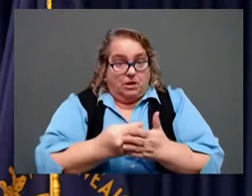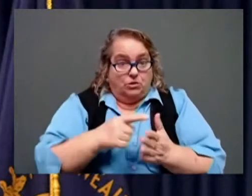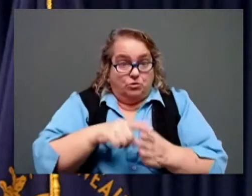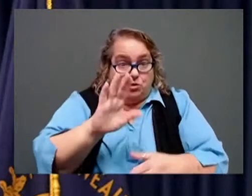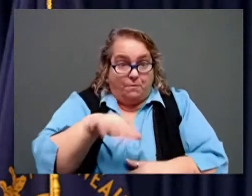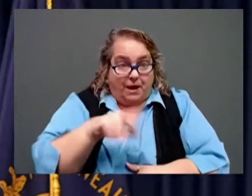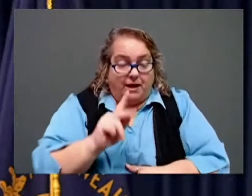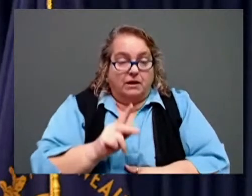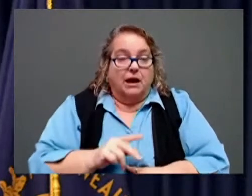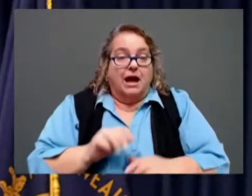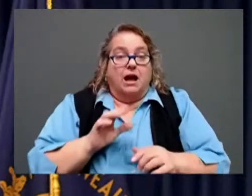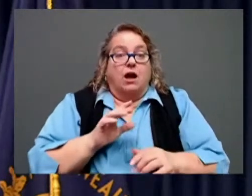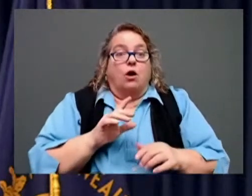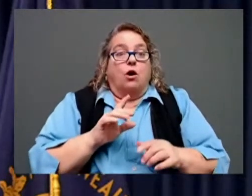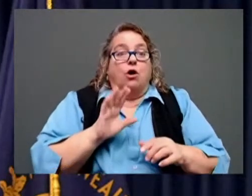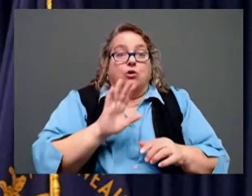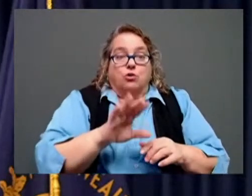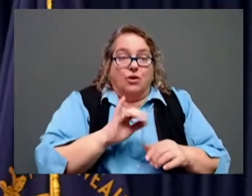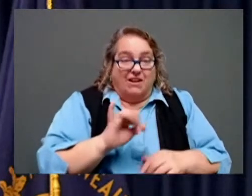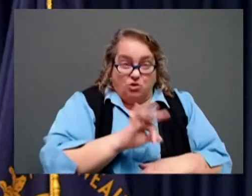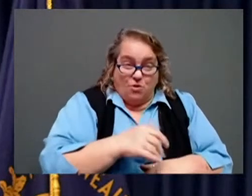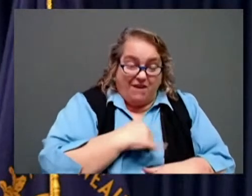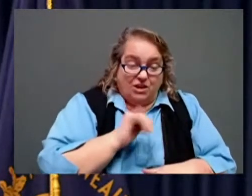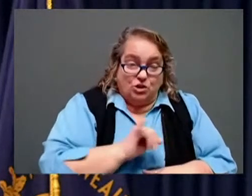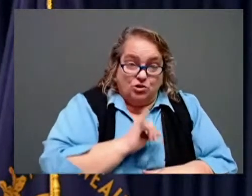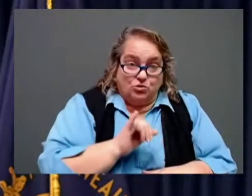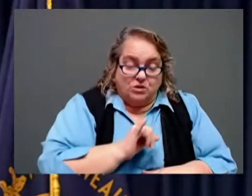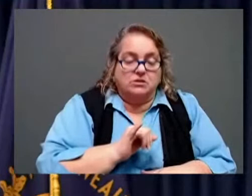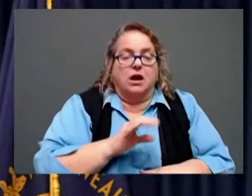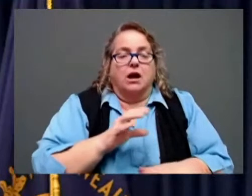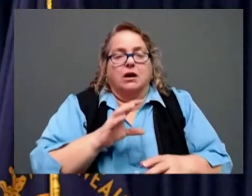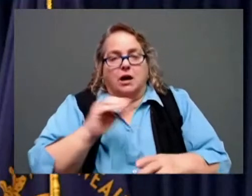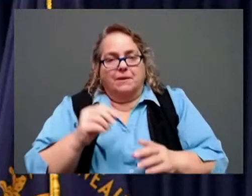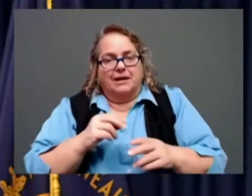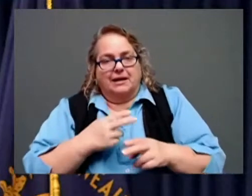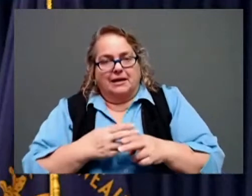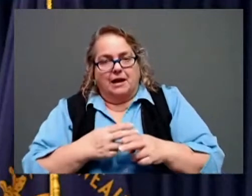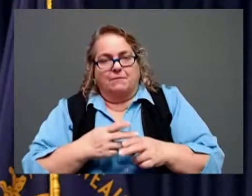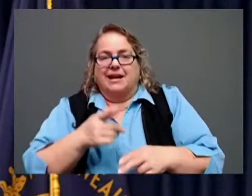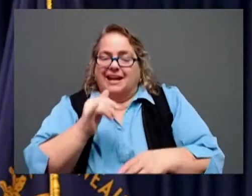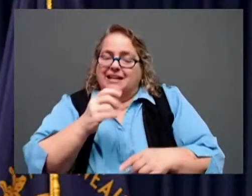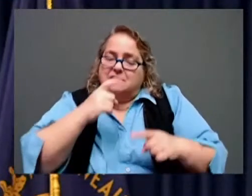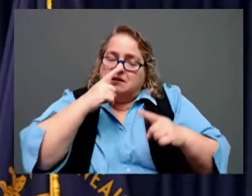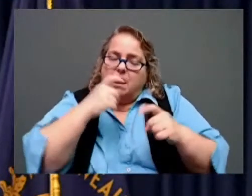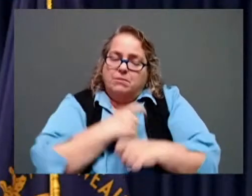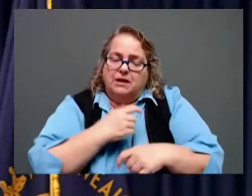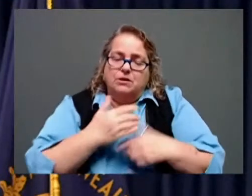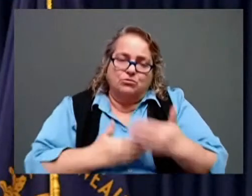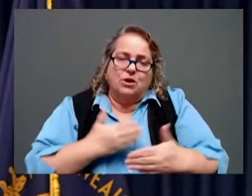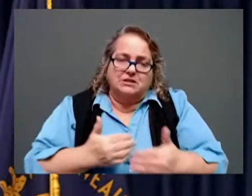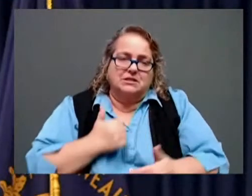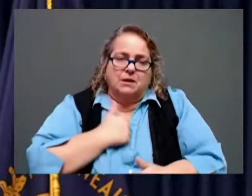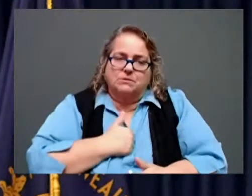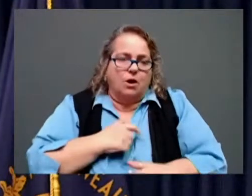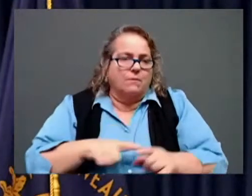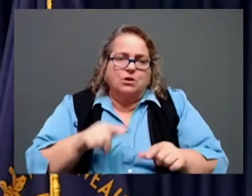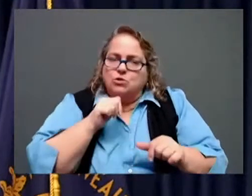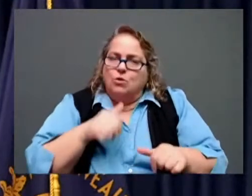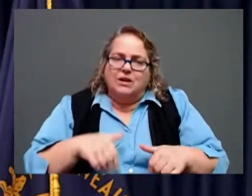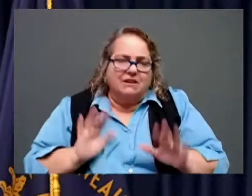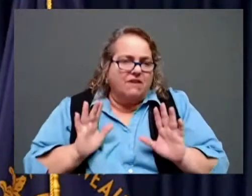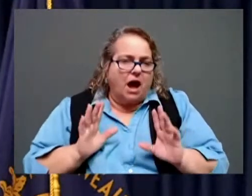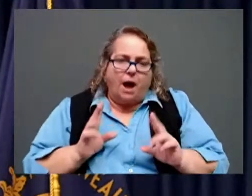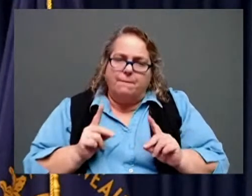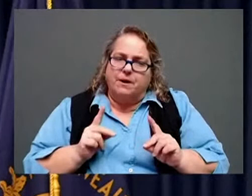name. Remember, it's a more complicated process than I wish it was. Don't give up. We want to make sure everybody